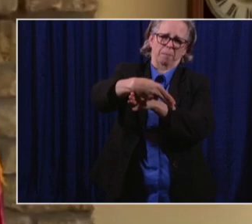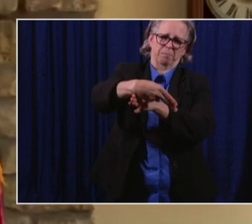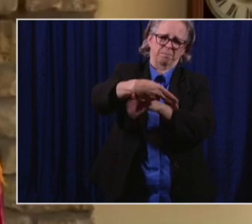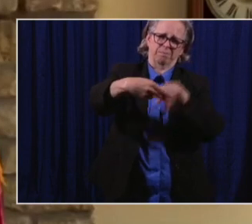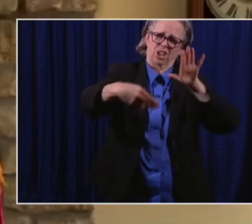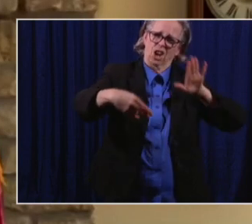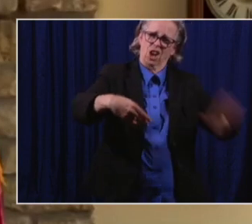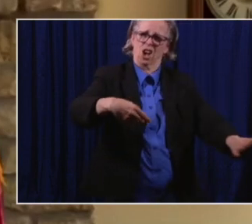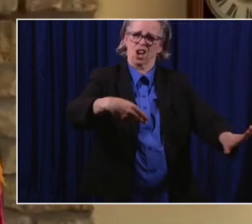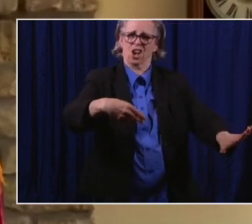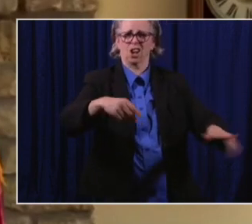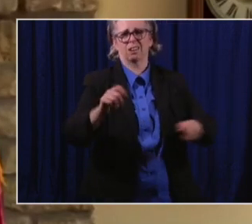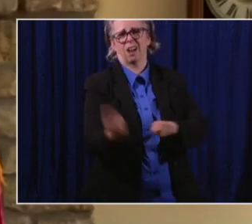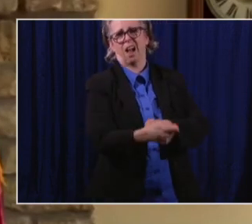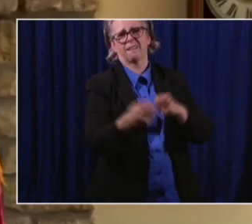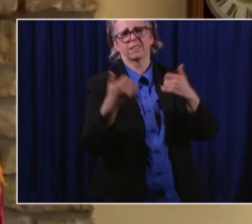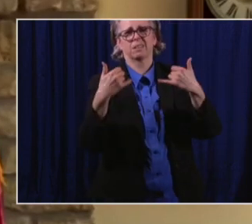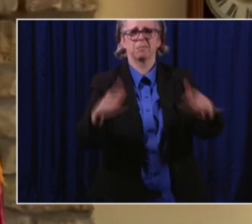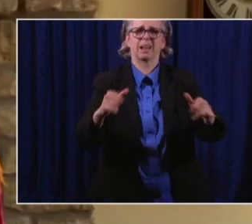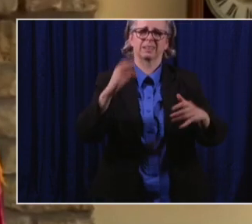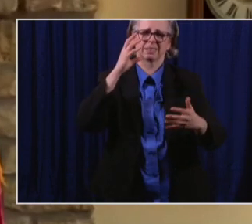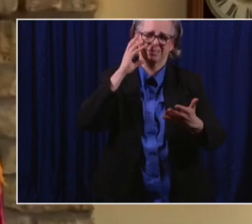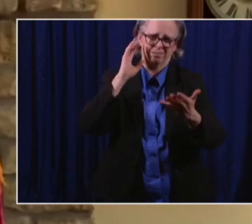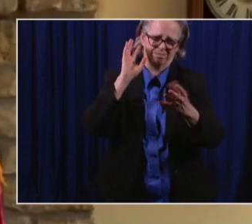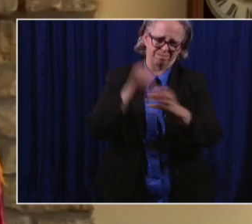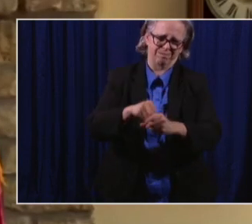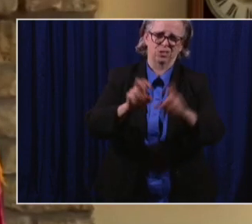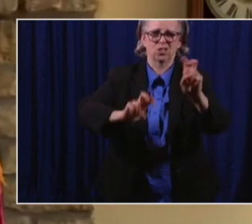as we can. I think that's the